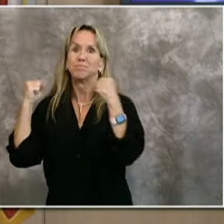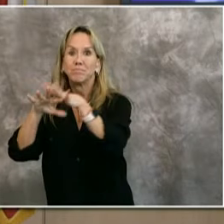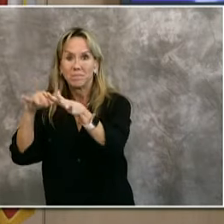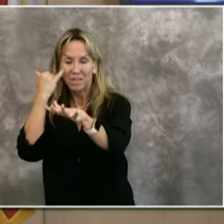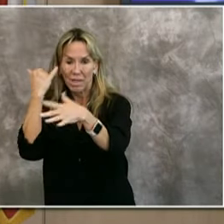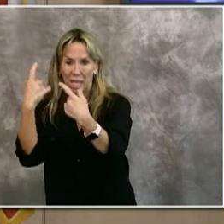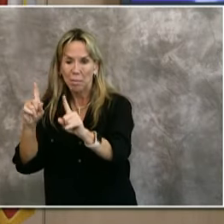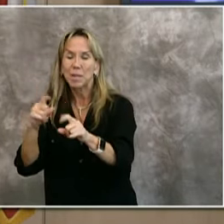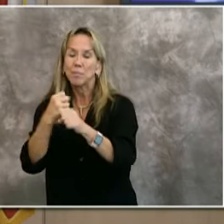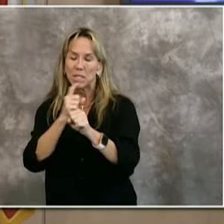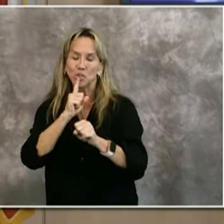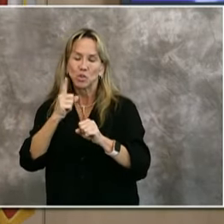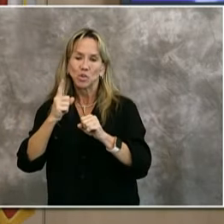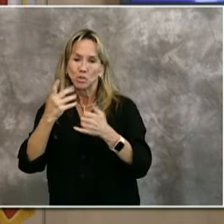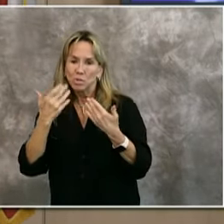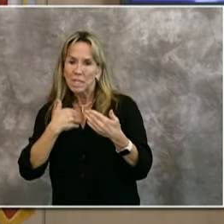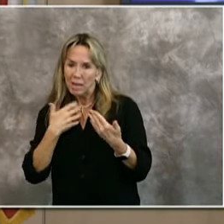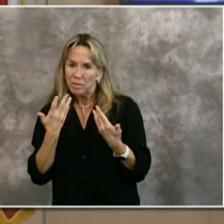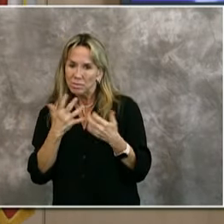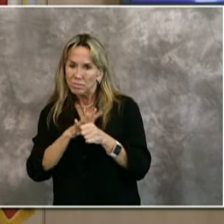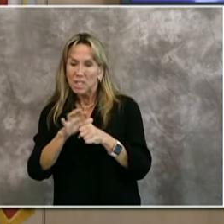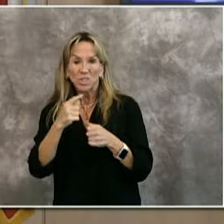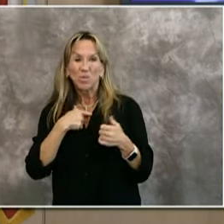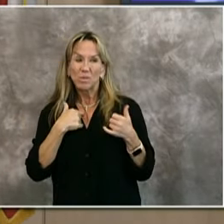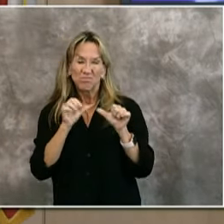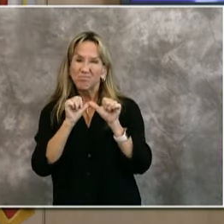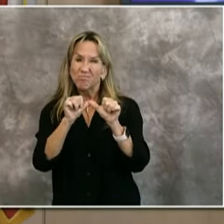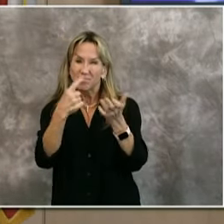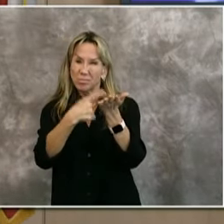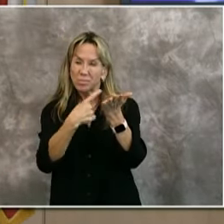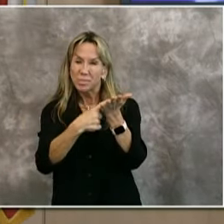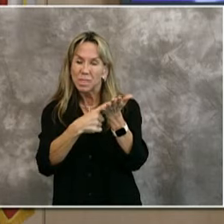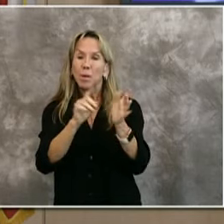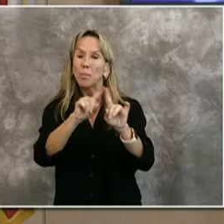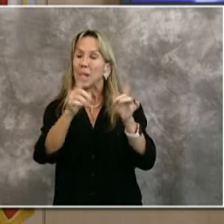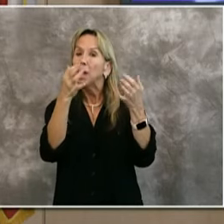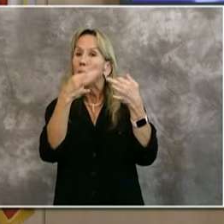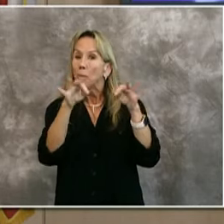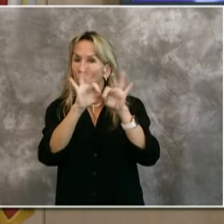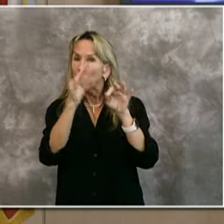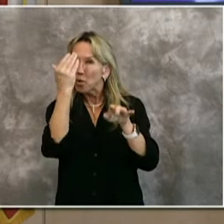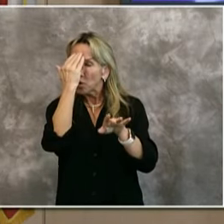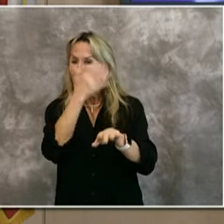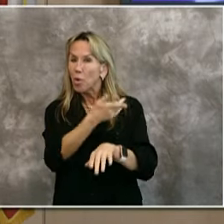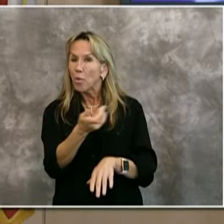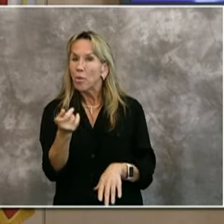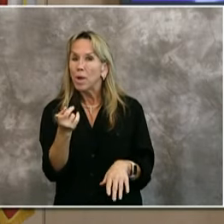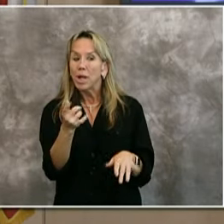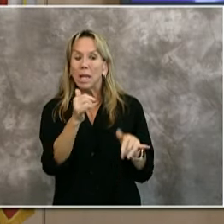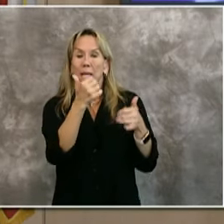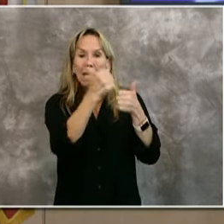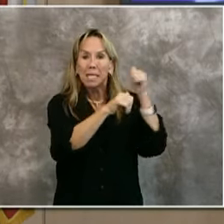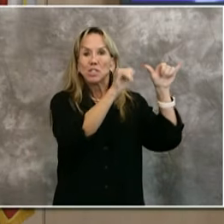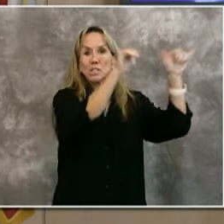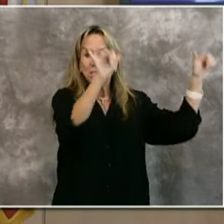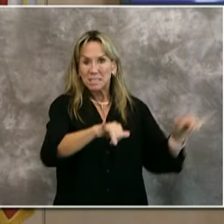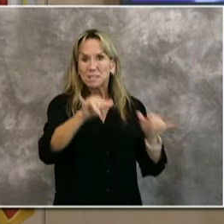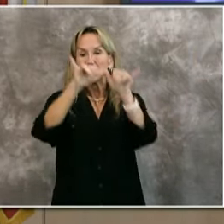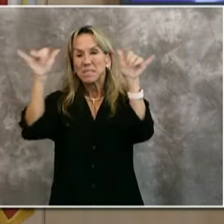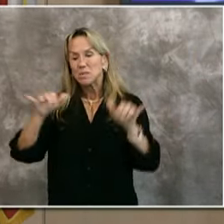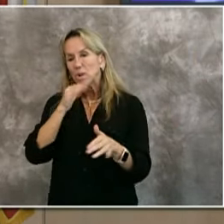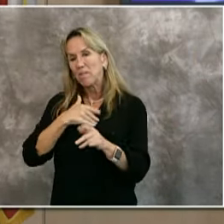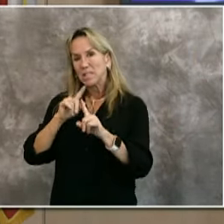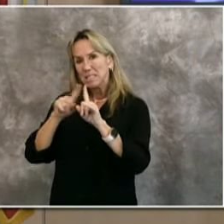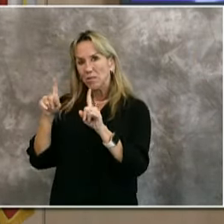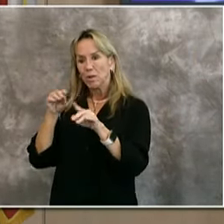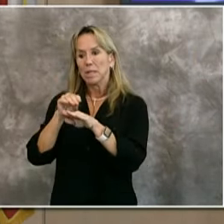exists. So those are ongoing discussions, and again, I think it's really important to know that system by system, it has those impacts.